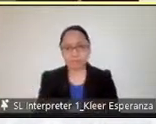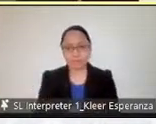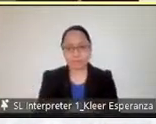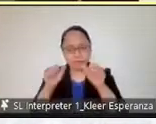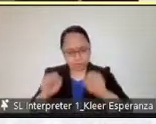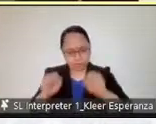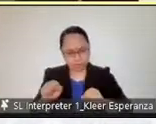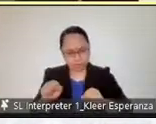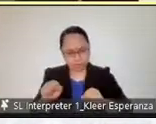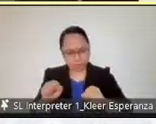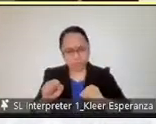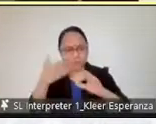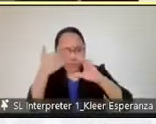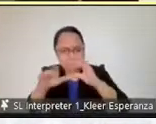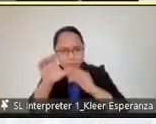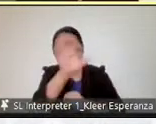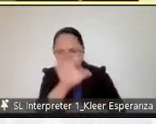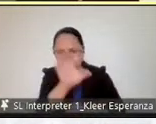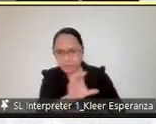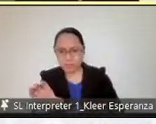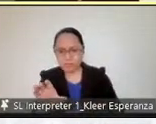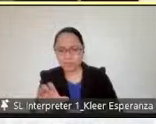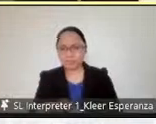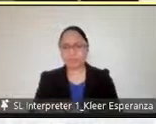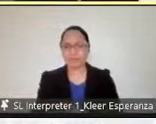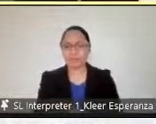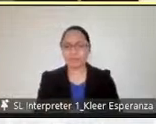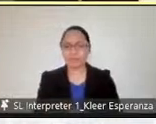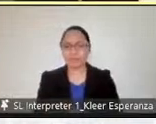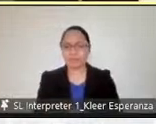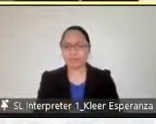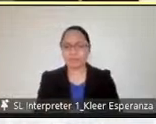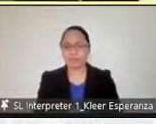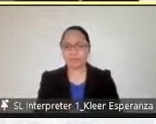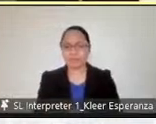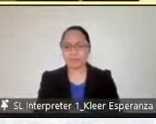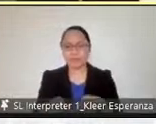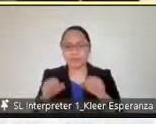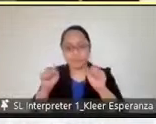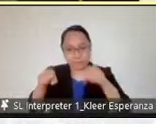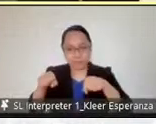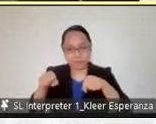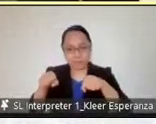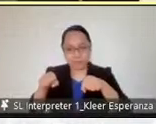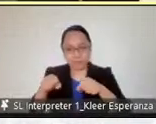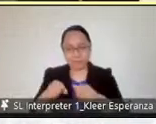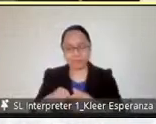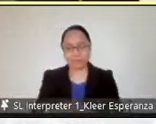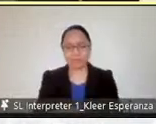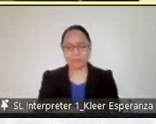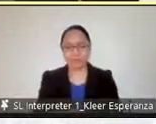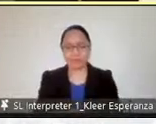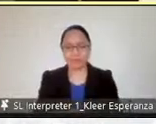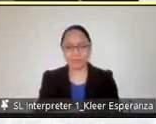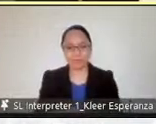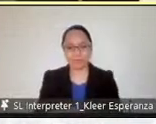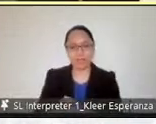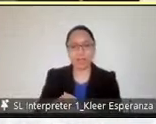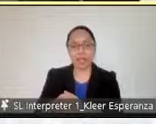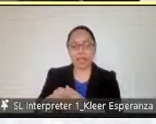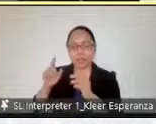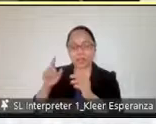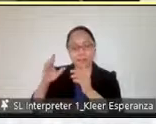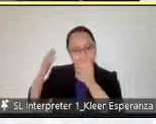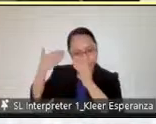chat or the Q&A for this purpose. You may also use the chat to post your comments and insights. Attendance is